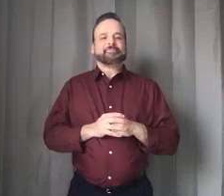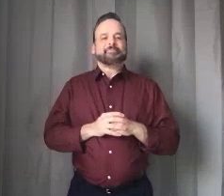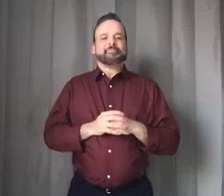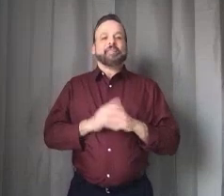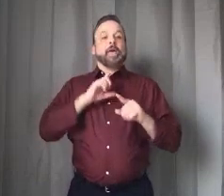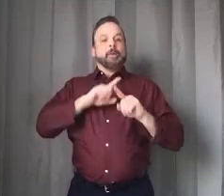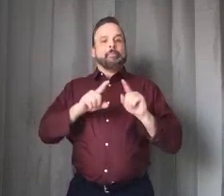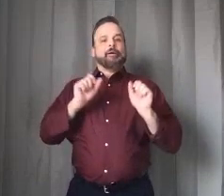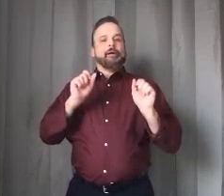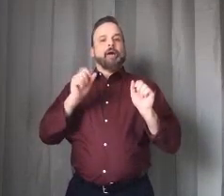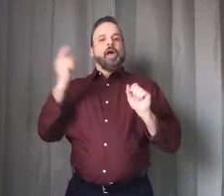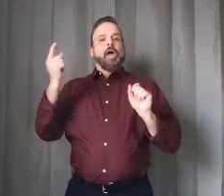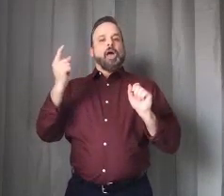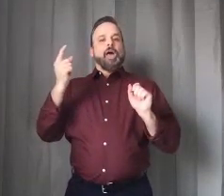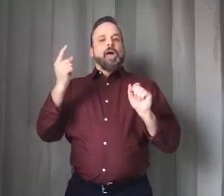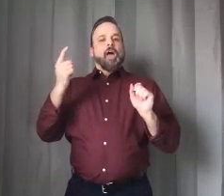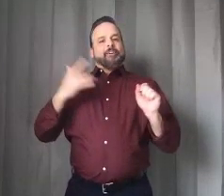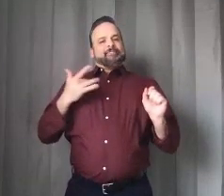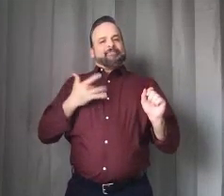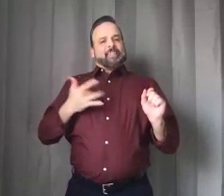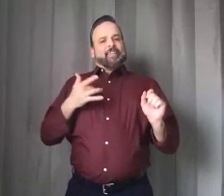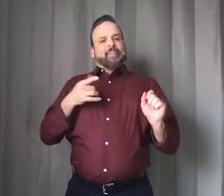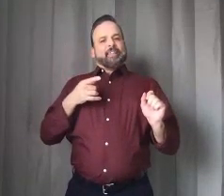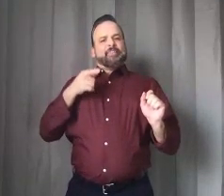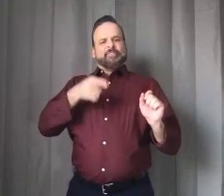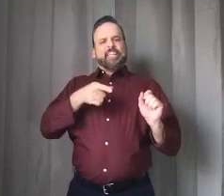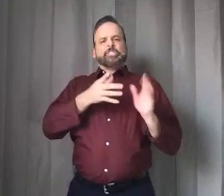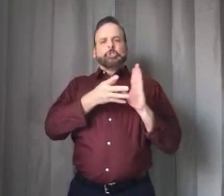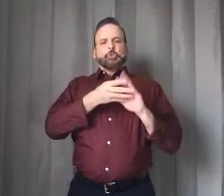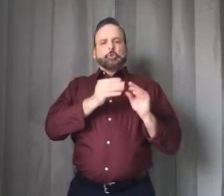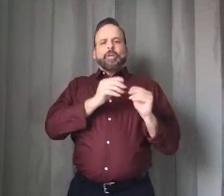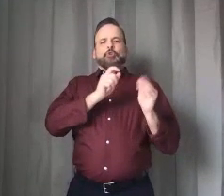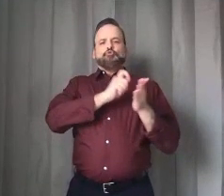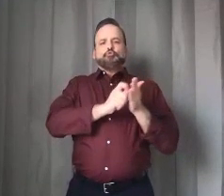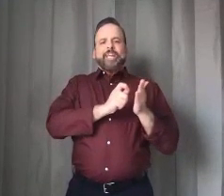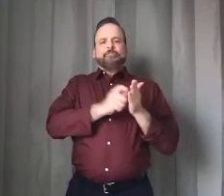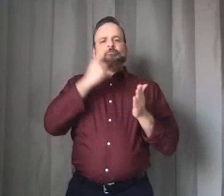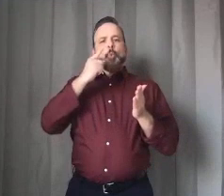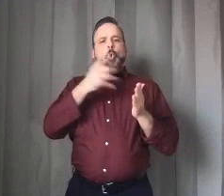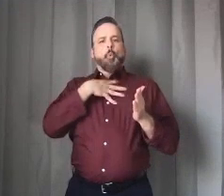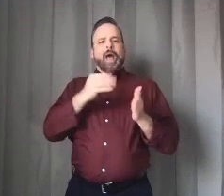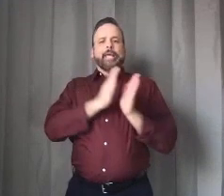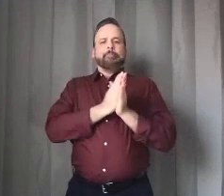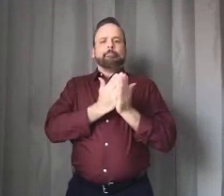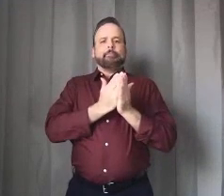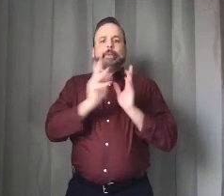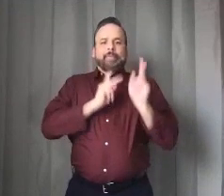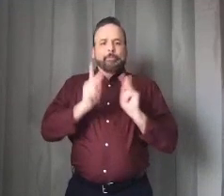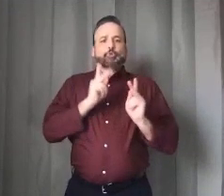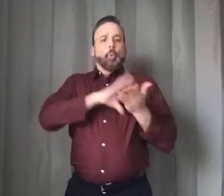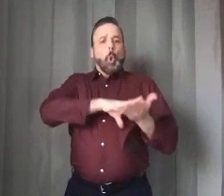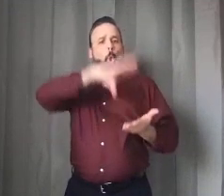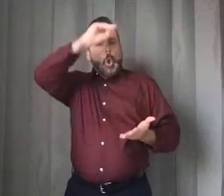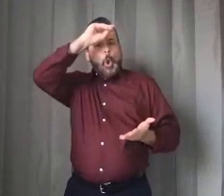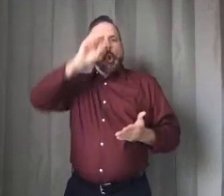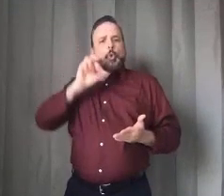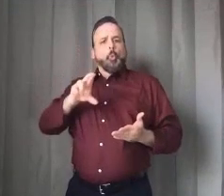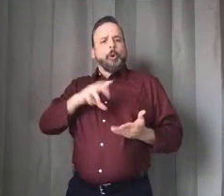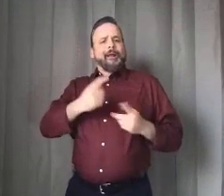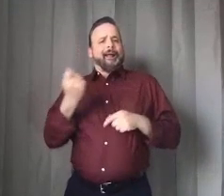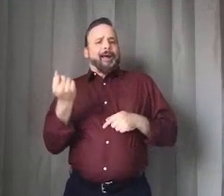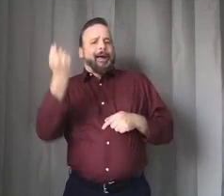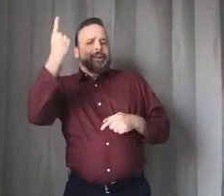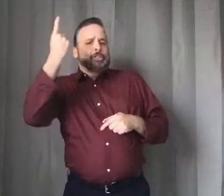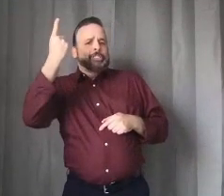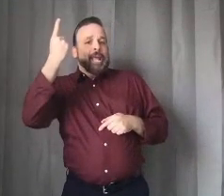But I always get a sense of like, this was written for white people to learn something or understand something, versus